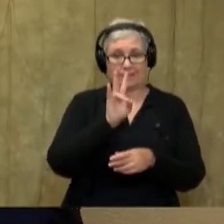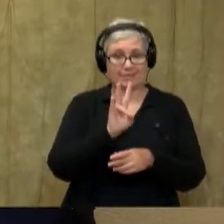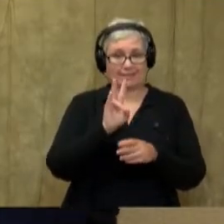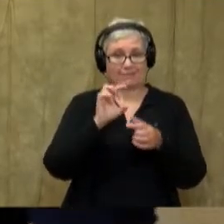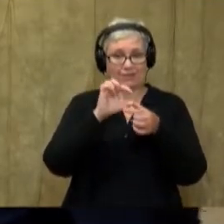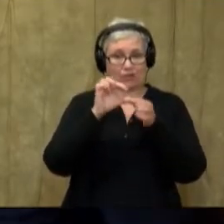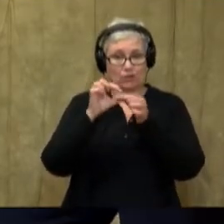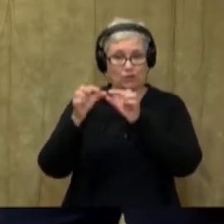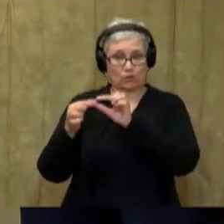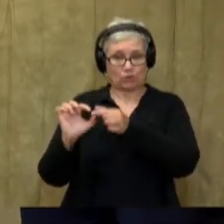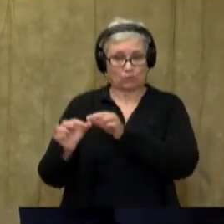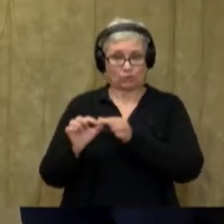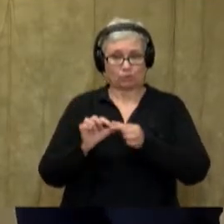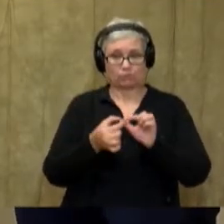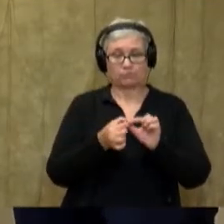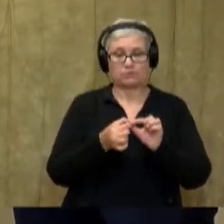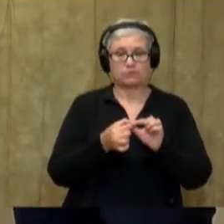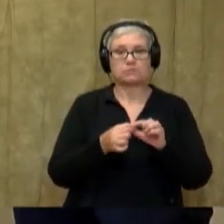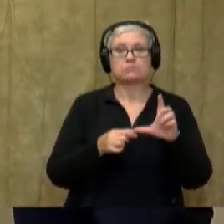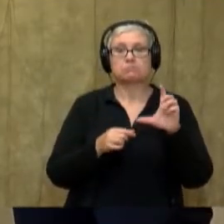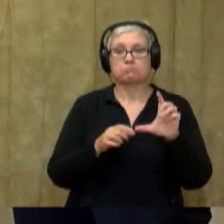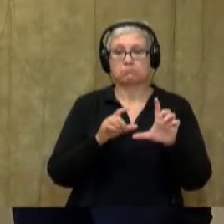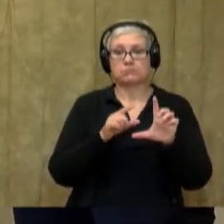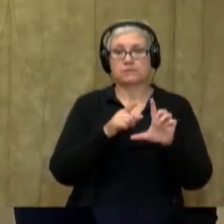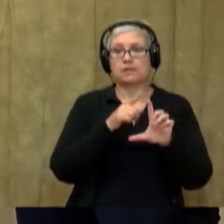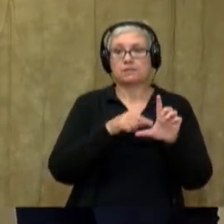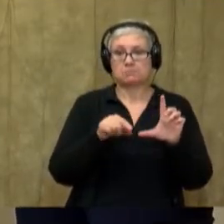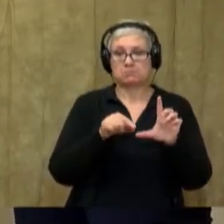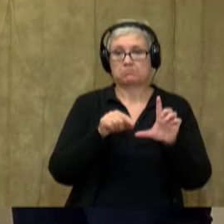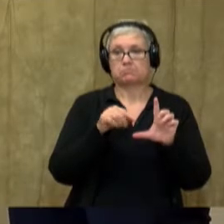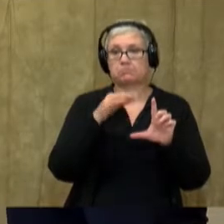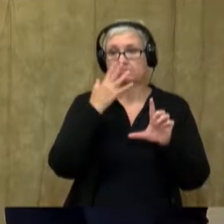about what we might be seeing in terms of patterns.